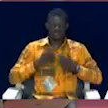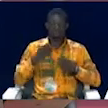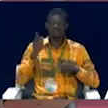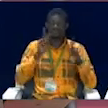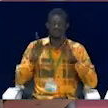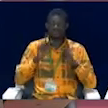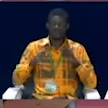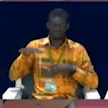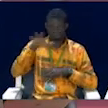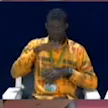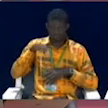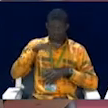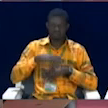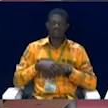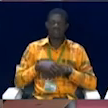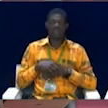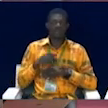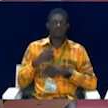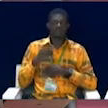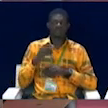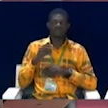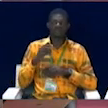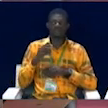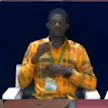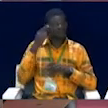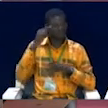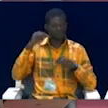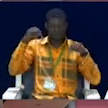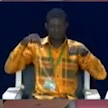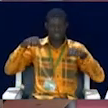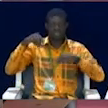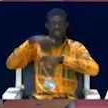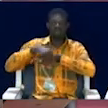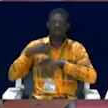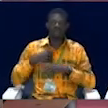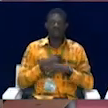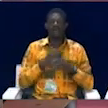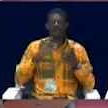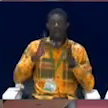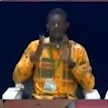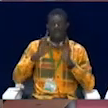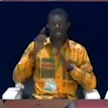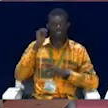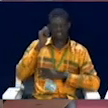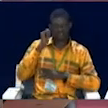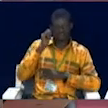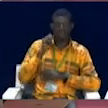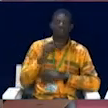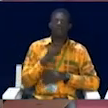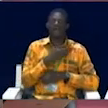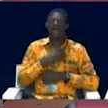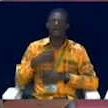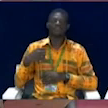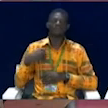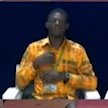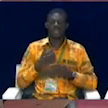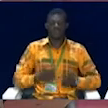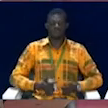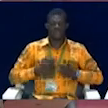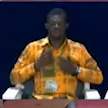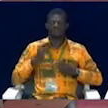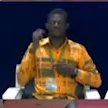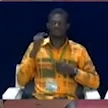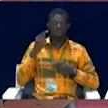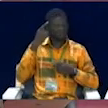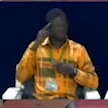people. For tonight's service, we have the online testimonies and the live testimonies.